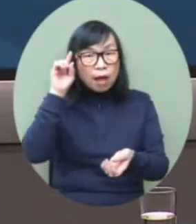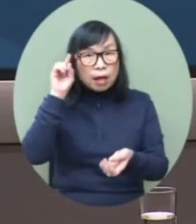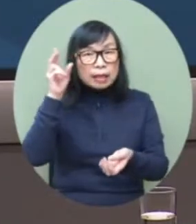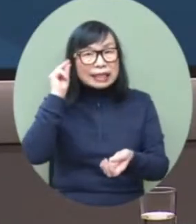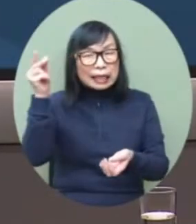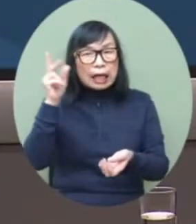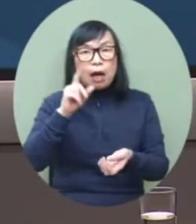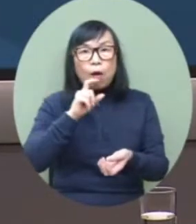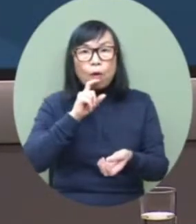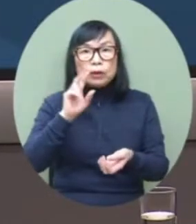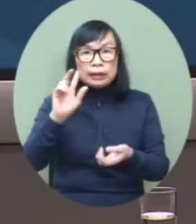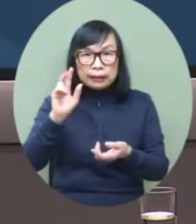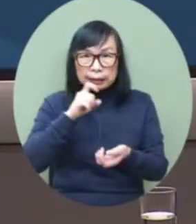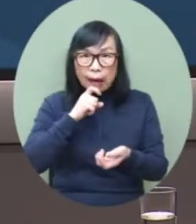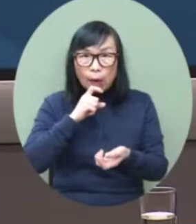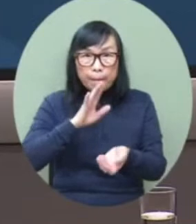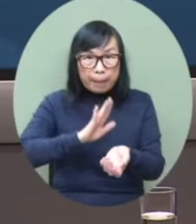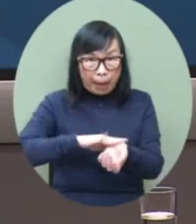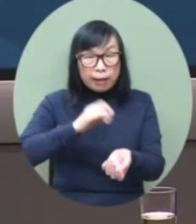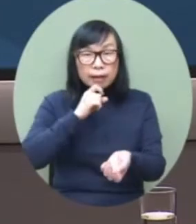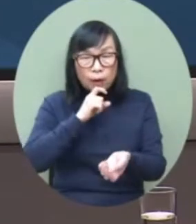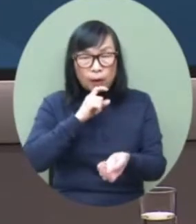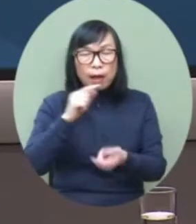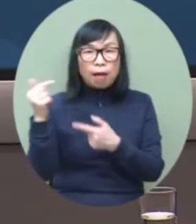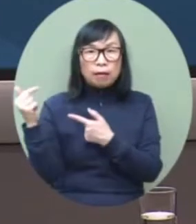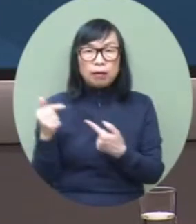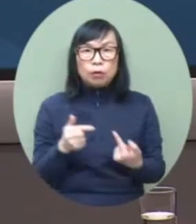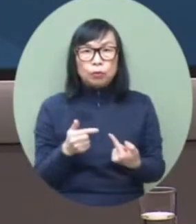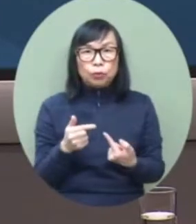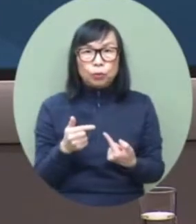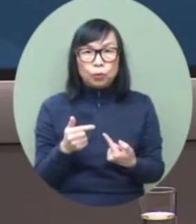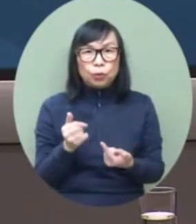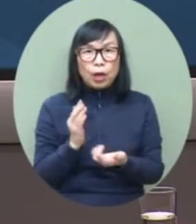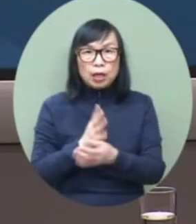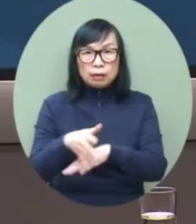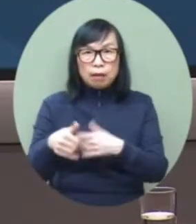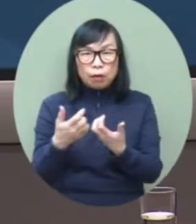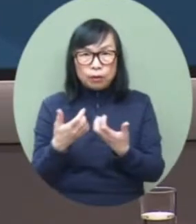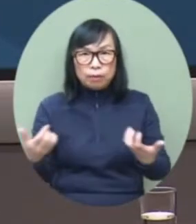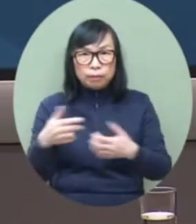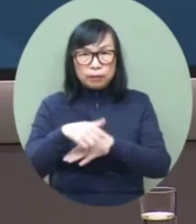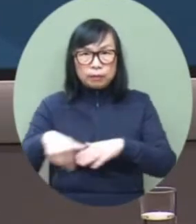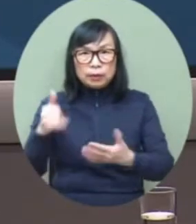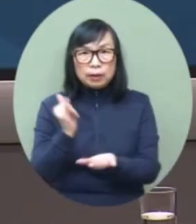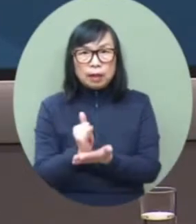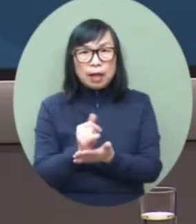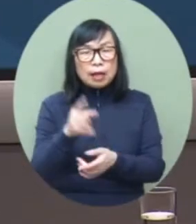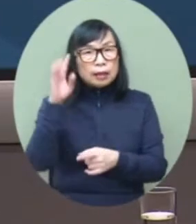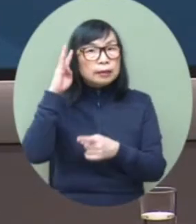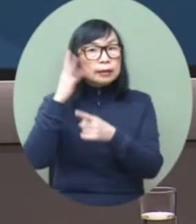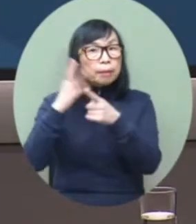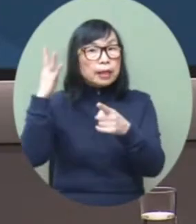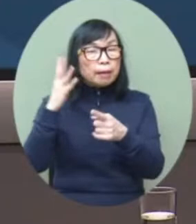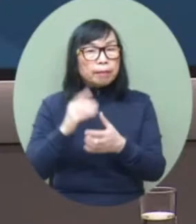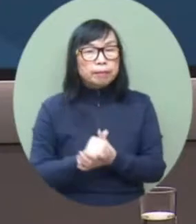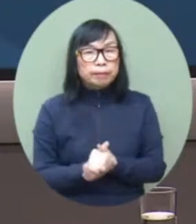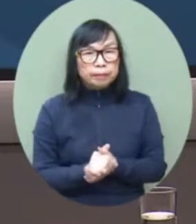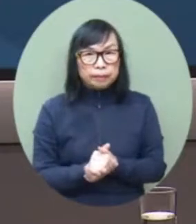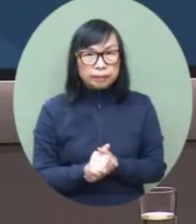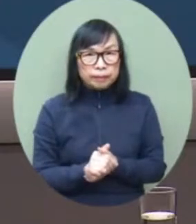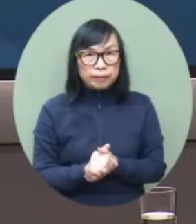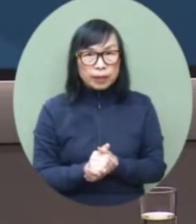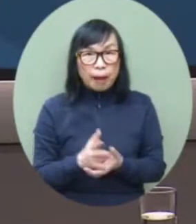If they test positive 7 days after confirmation, they will continue to stay at the